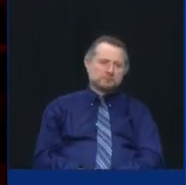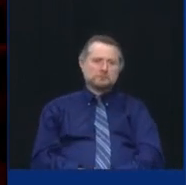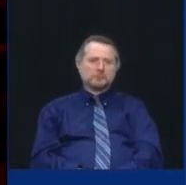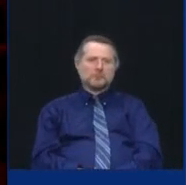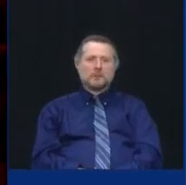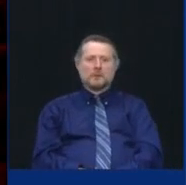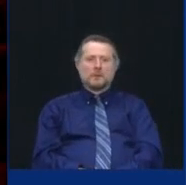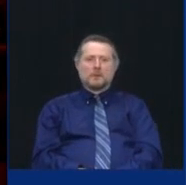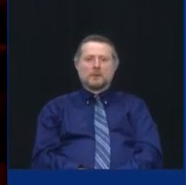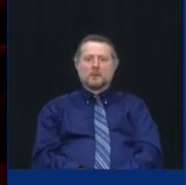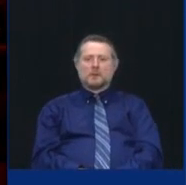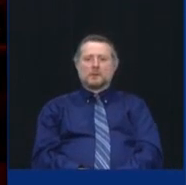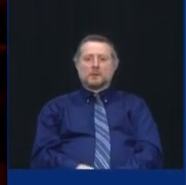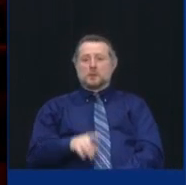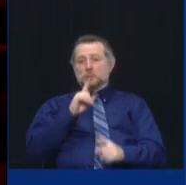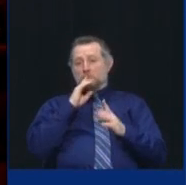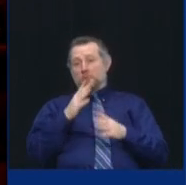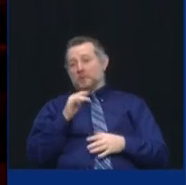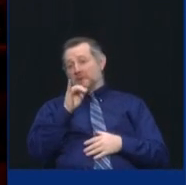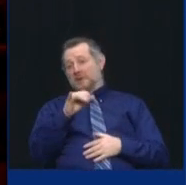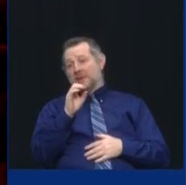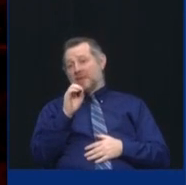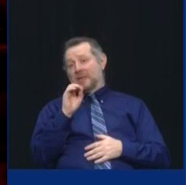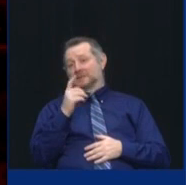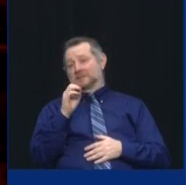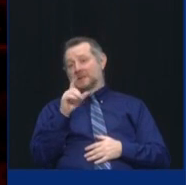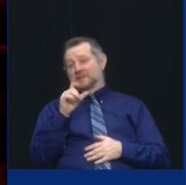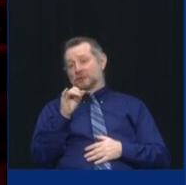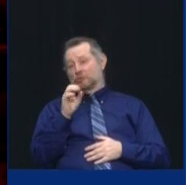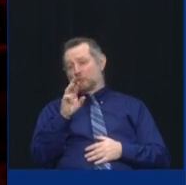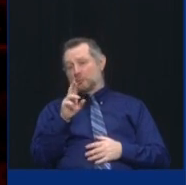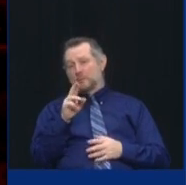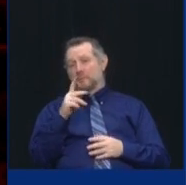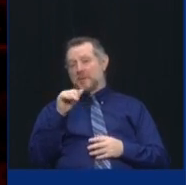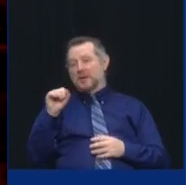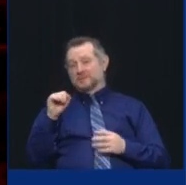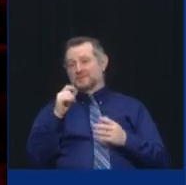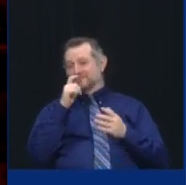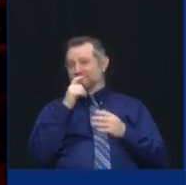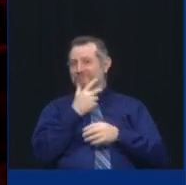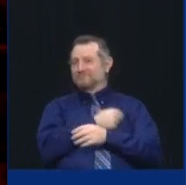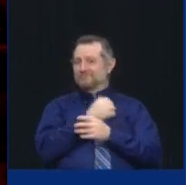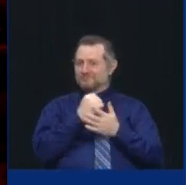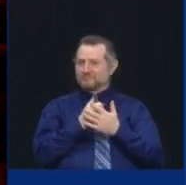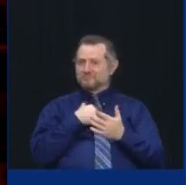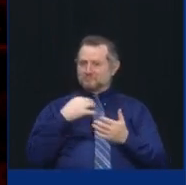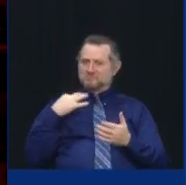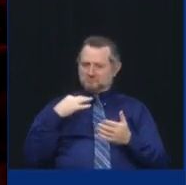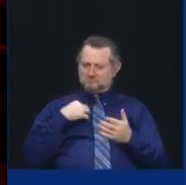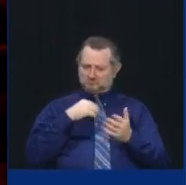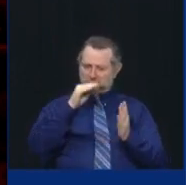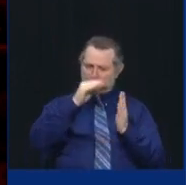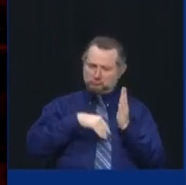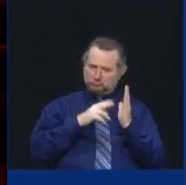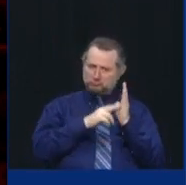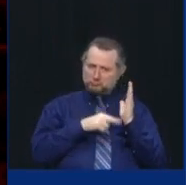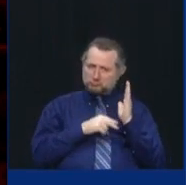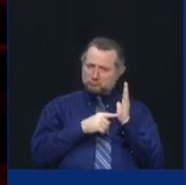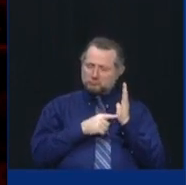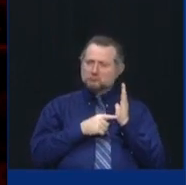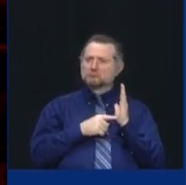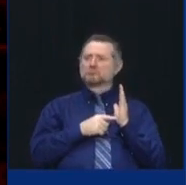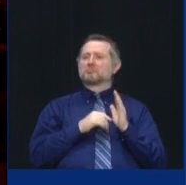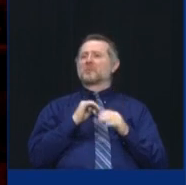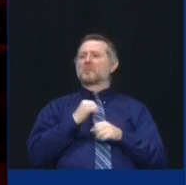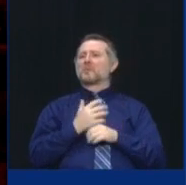the Excelsior Pass, I just signed up for one, and I was very surprised that it doesn't require any kind of proof. It's based on self-reporting.